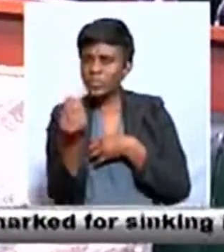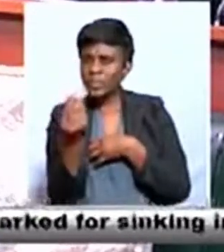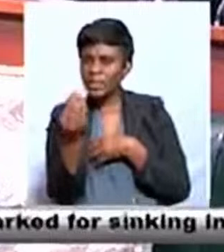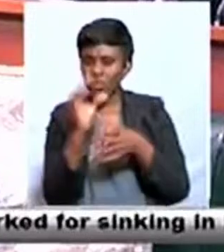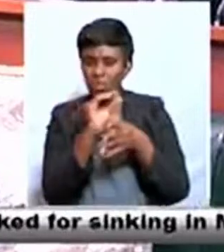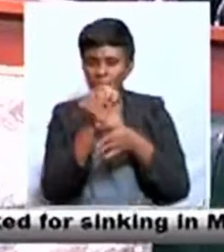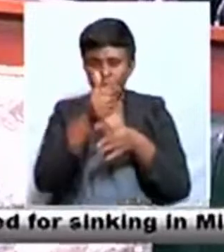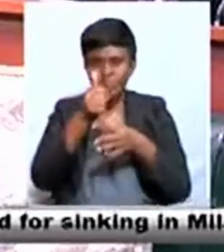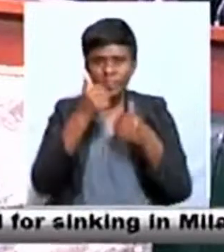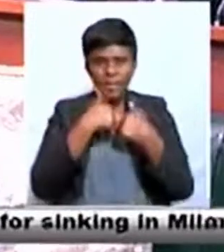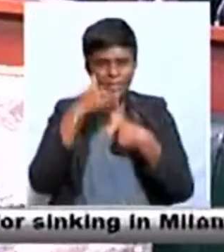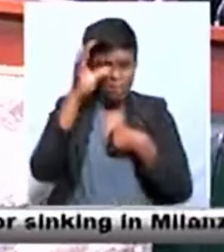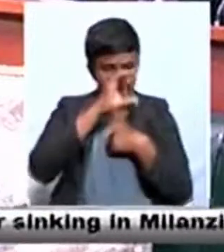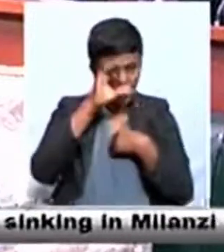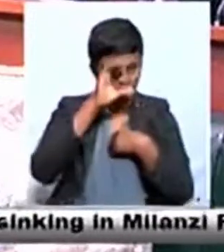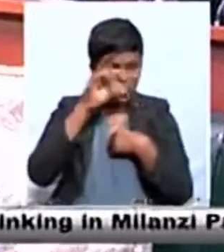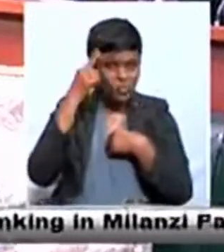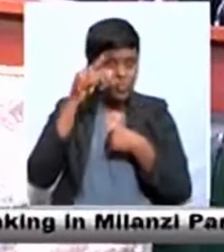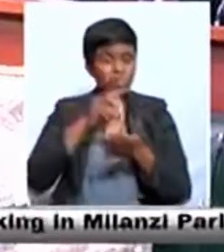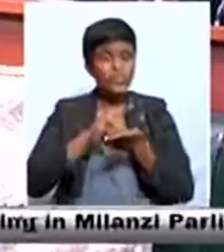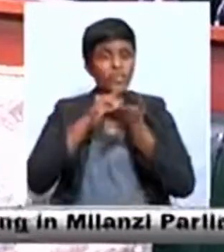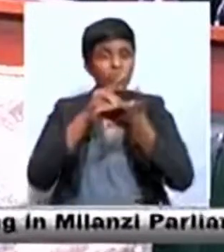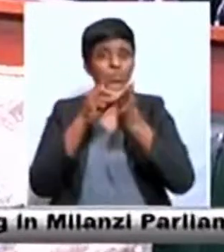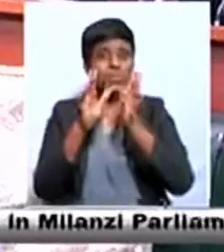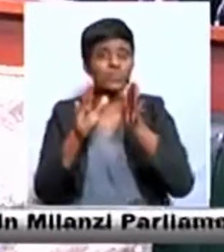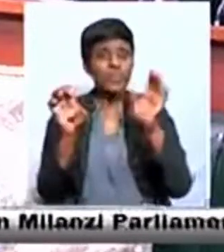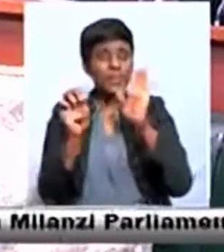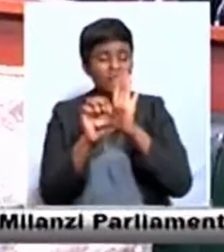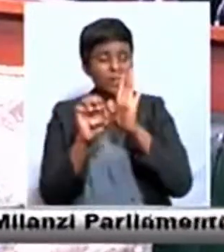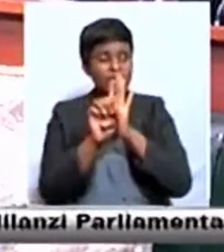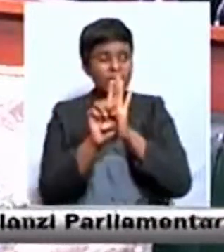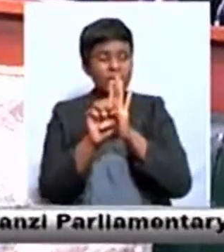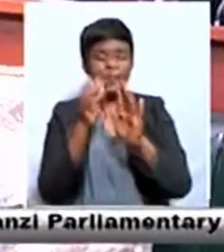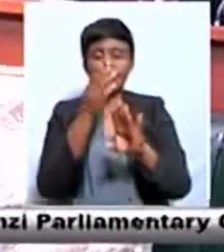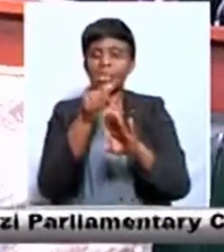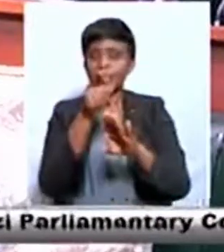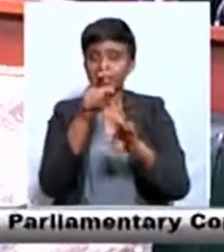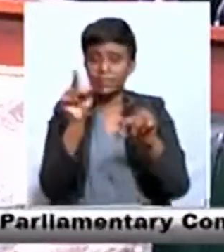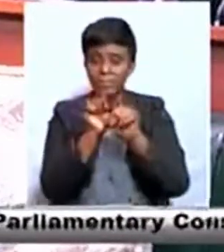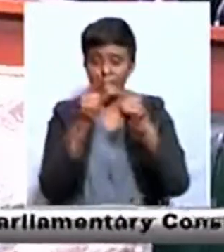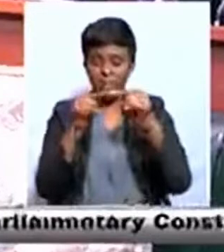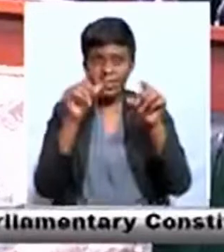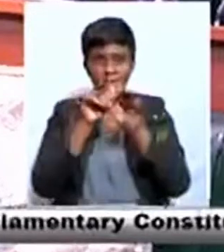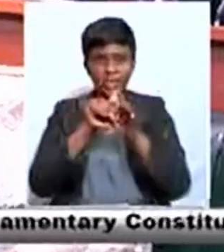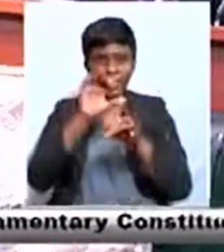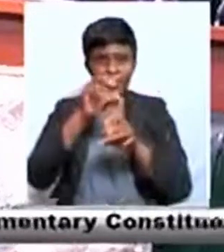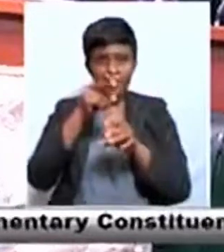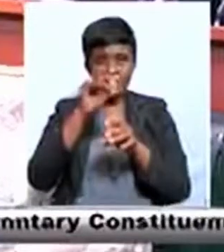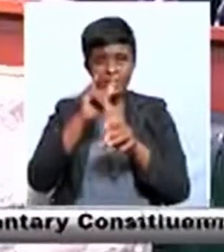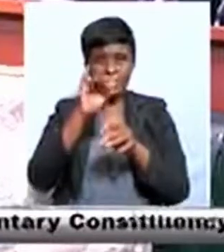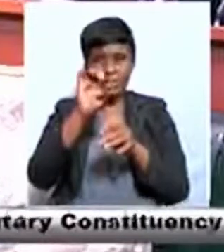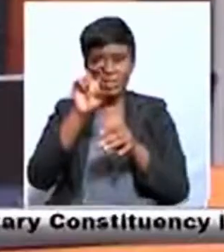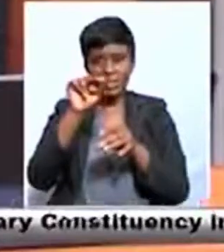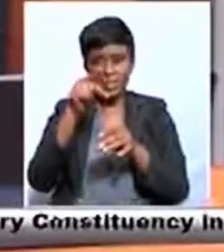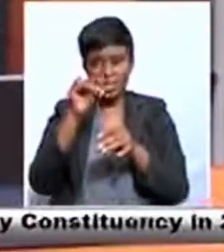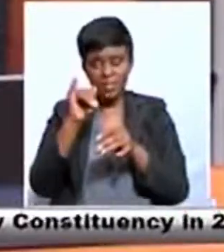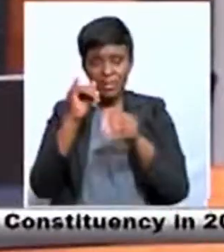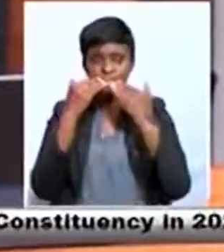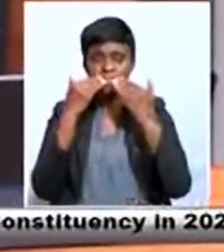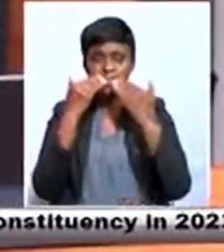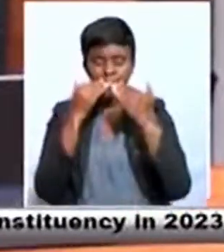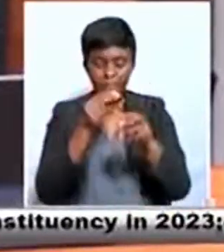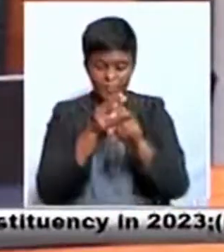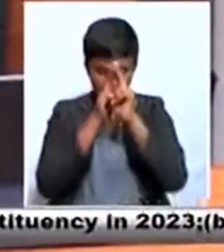you are going to look for donors like you've done in Chiengi? I thank you, Madam Speaker. The Honorable Minister of